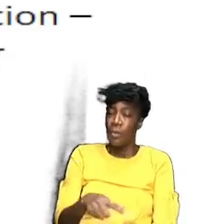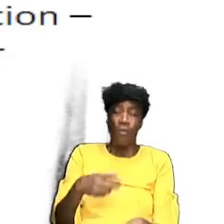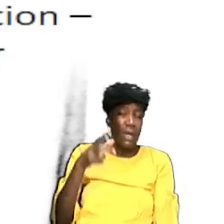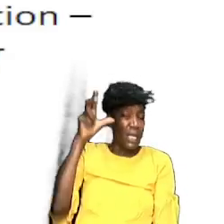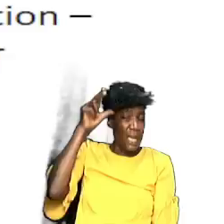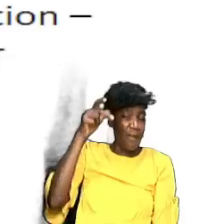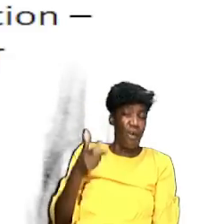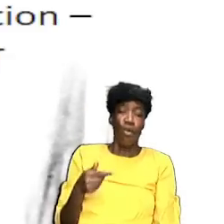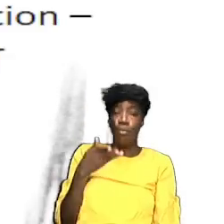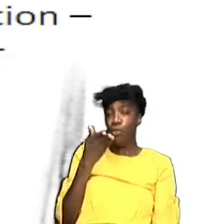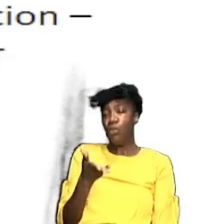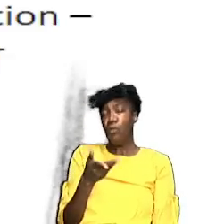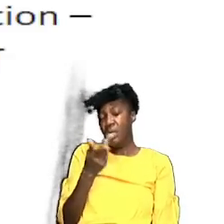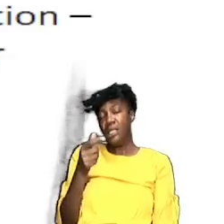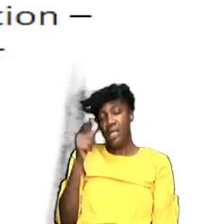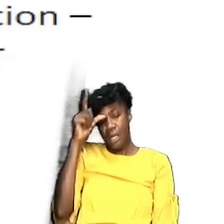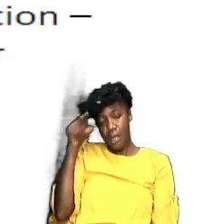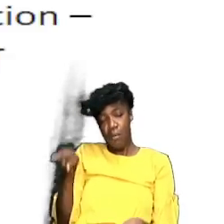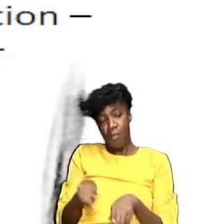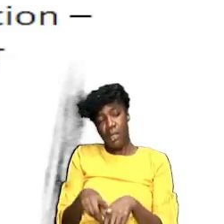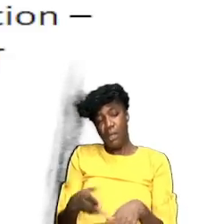say, brother so-and-so,